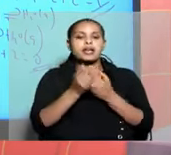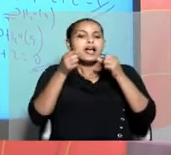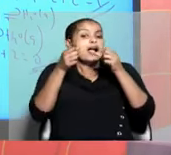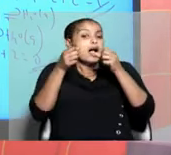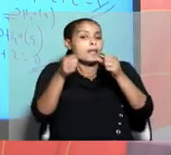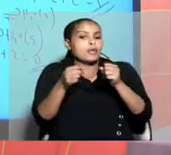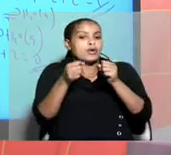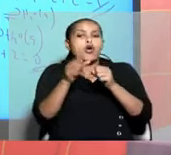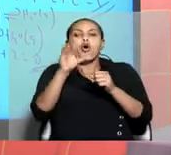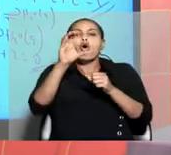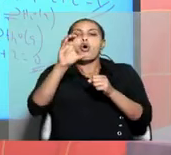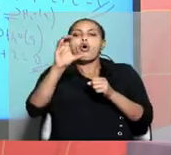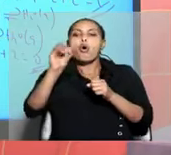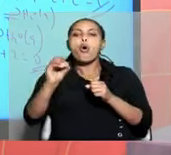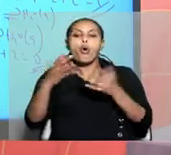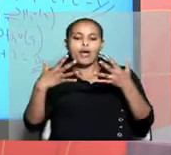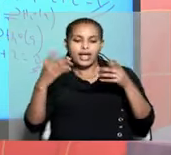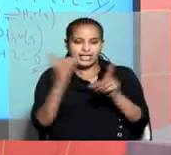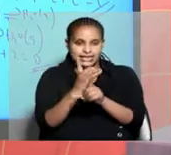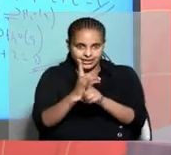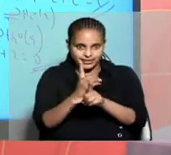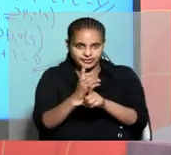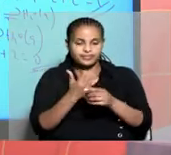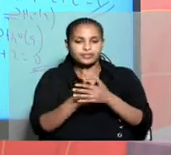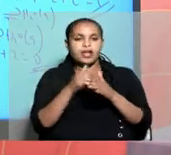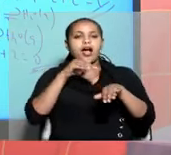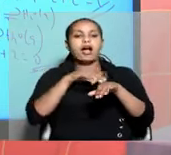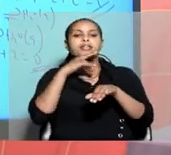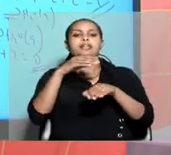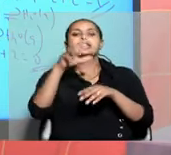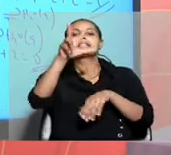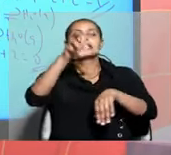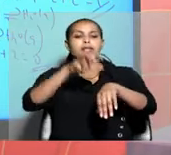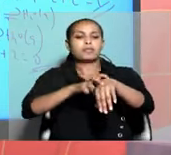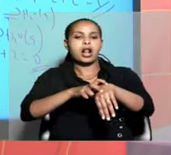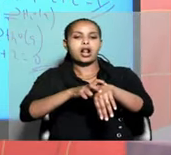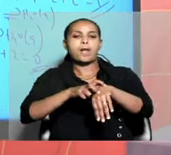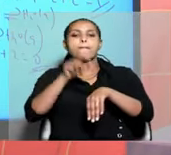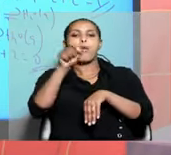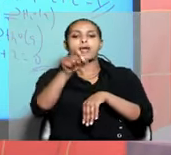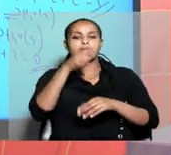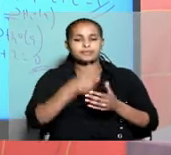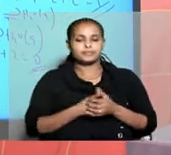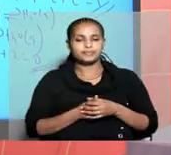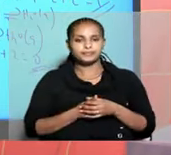can be coexist at triple points.